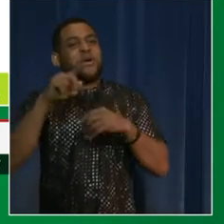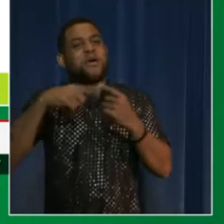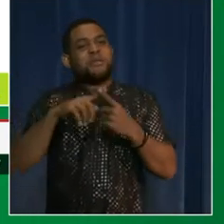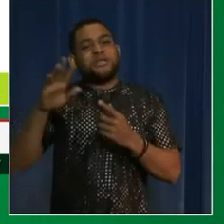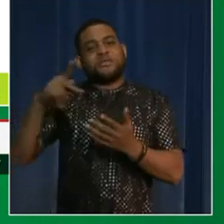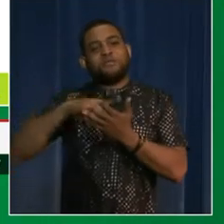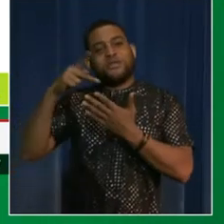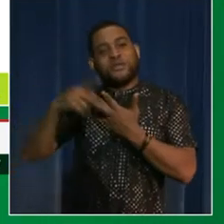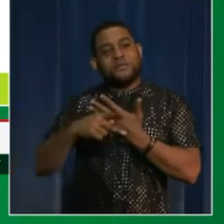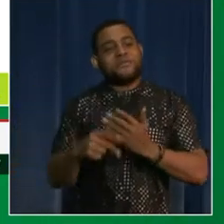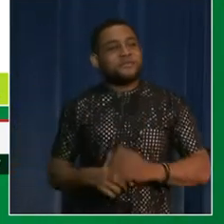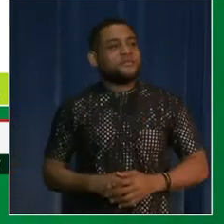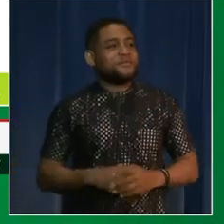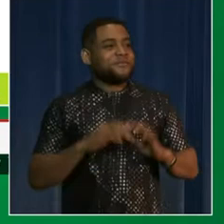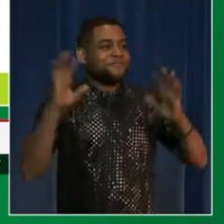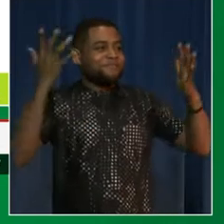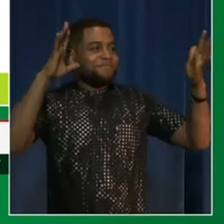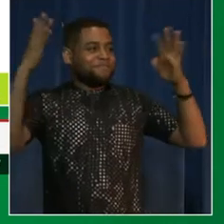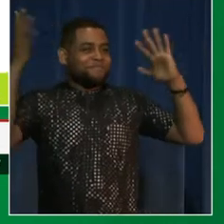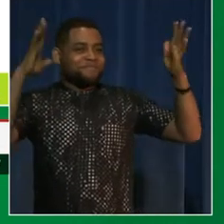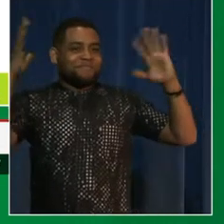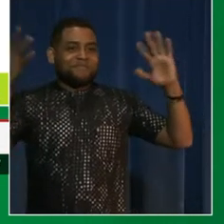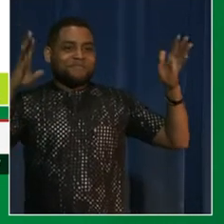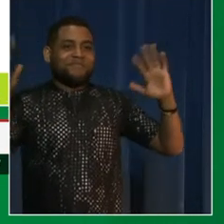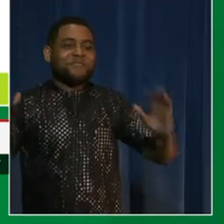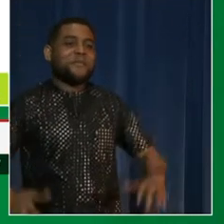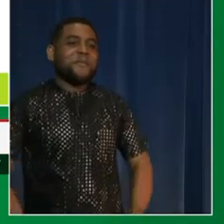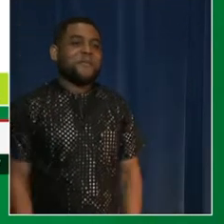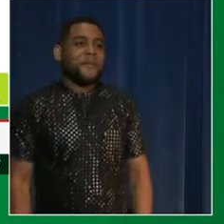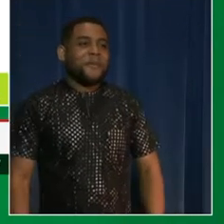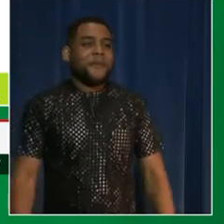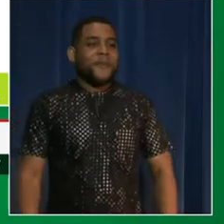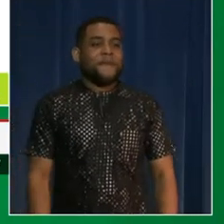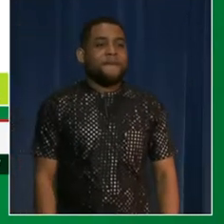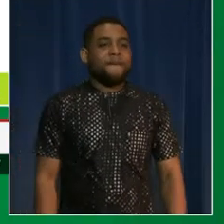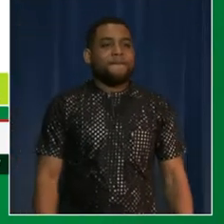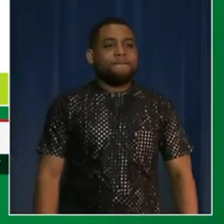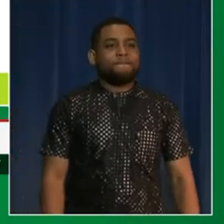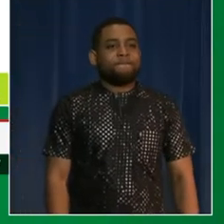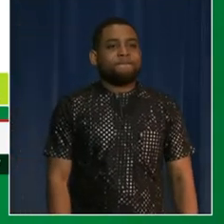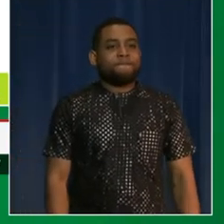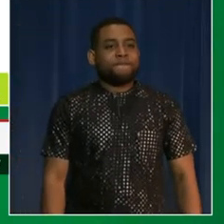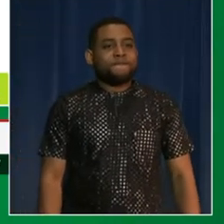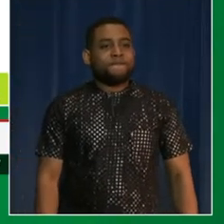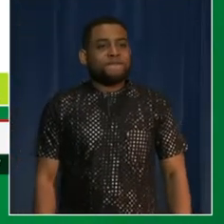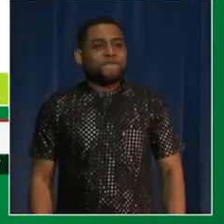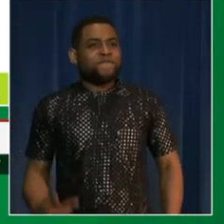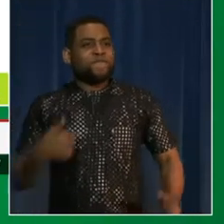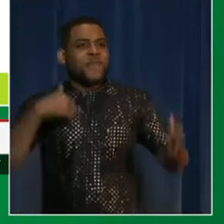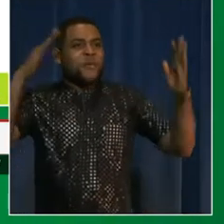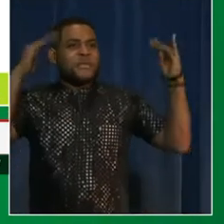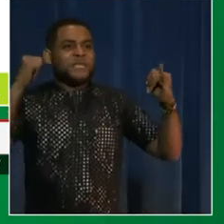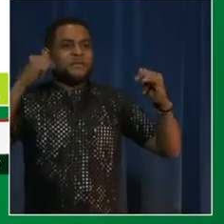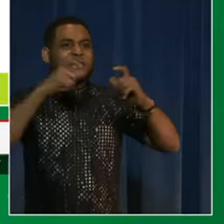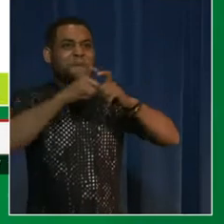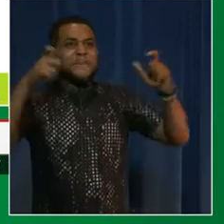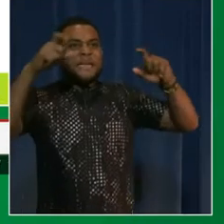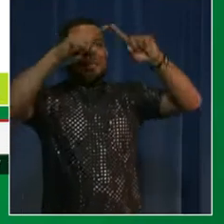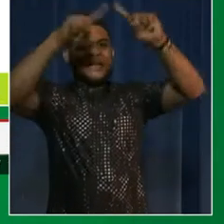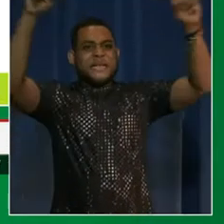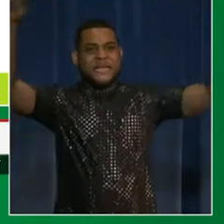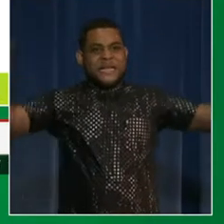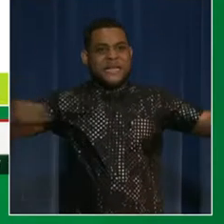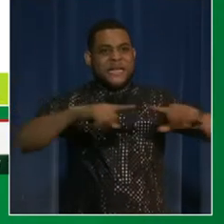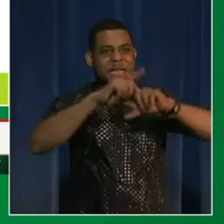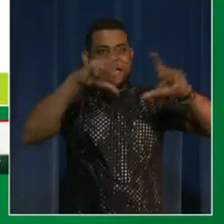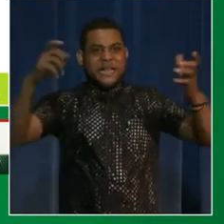I was expecting one of those big checks but I don't see it yet. My